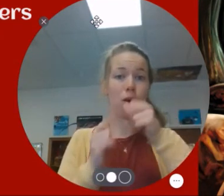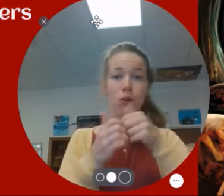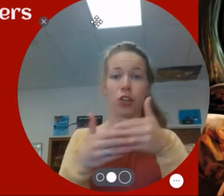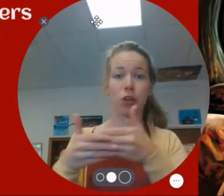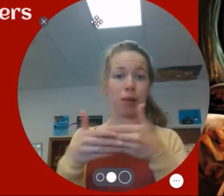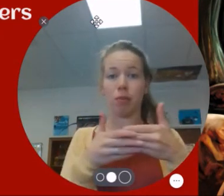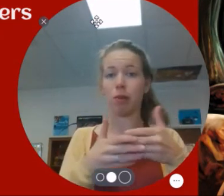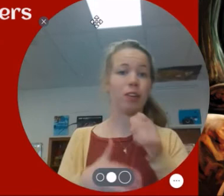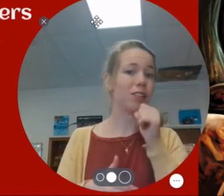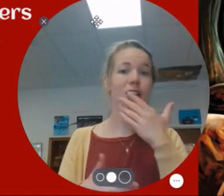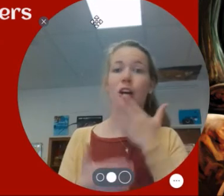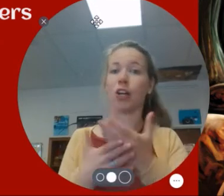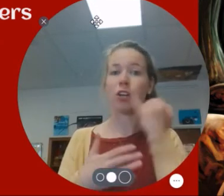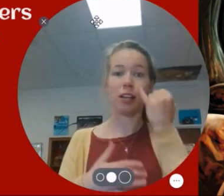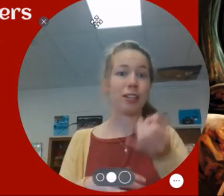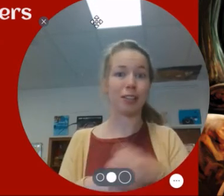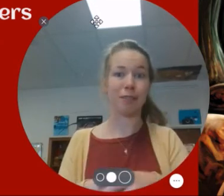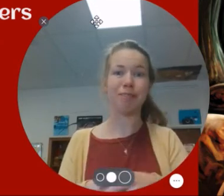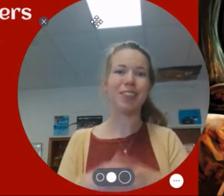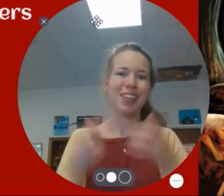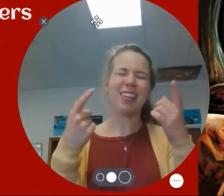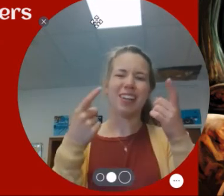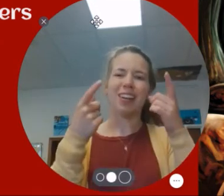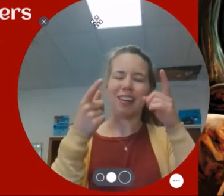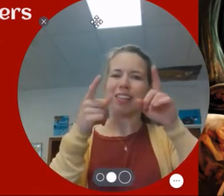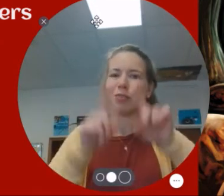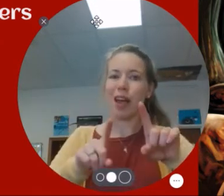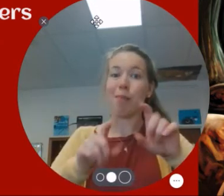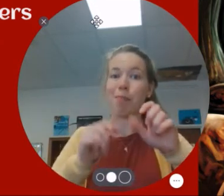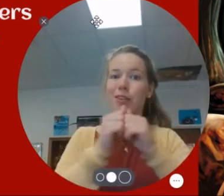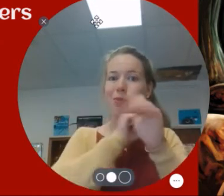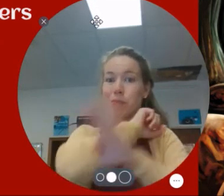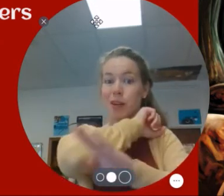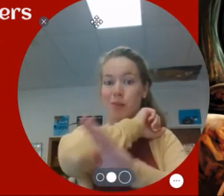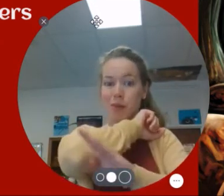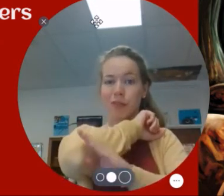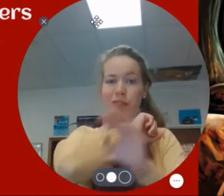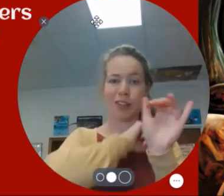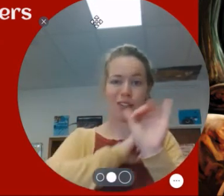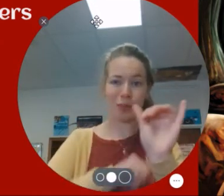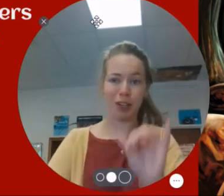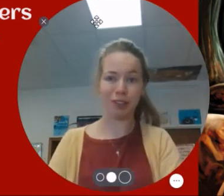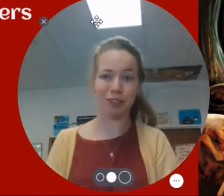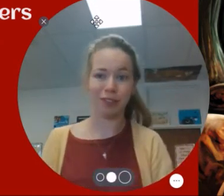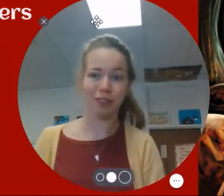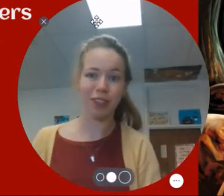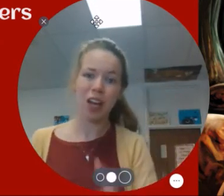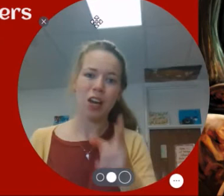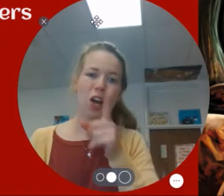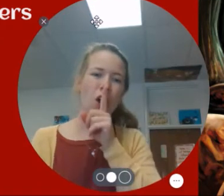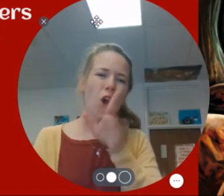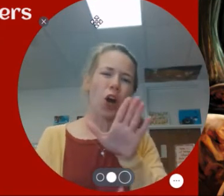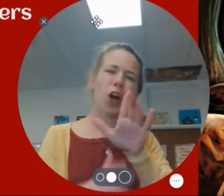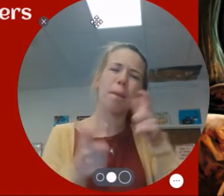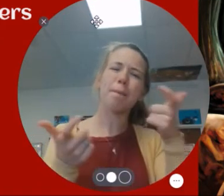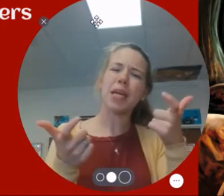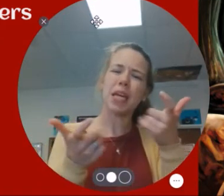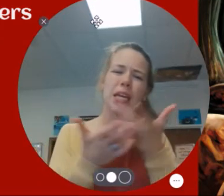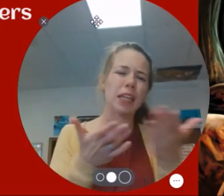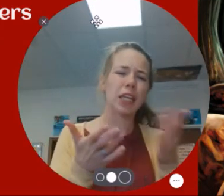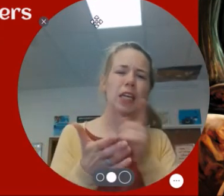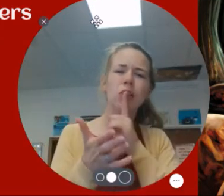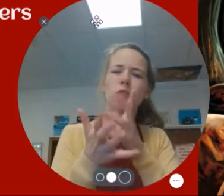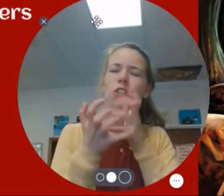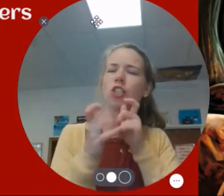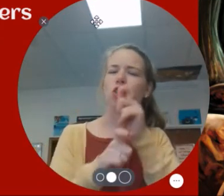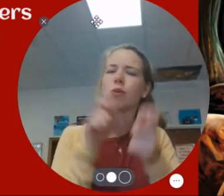on a mom with her baby. It's not a good idea. And that's what happens with Beowulf as well. Her